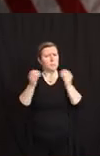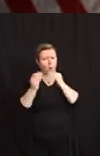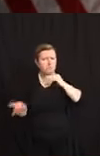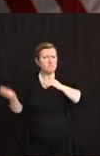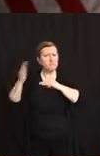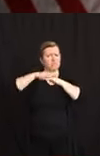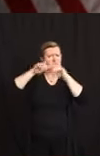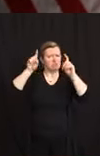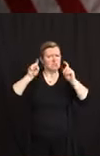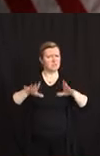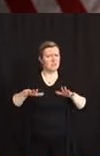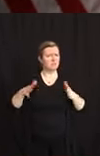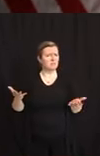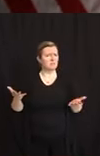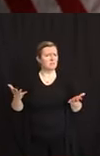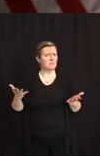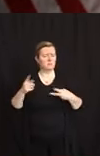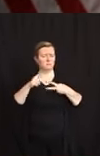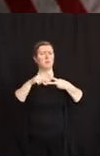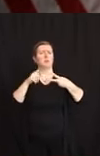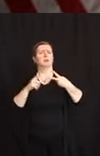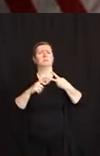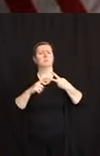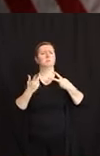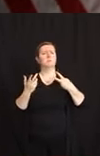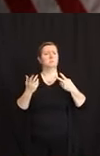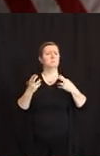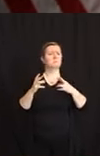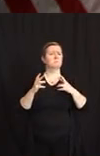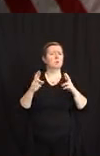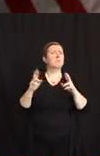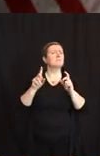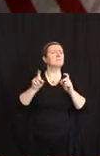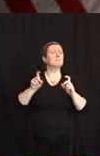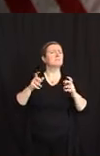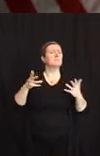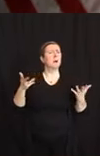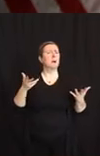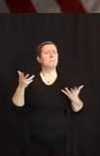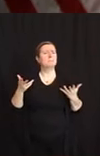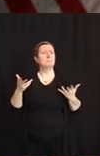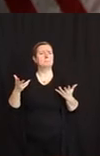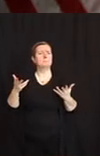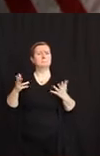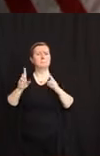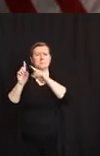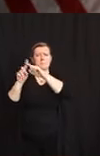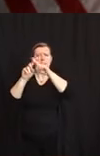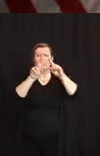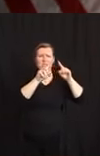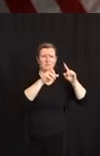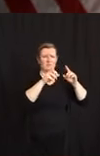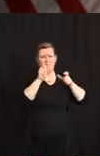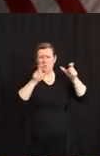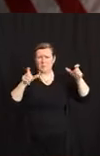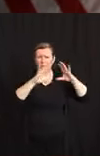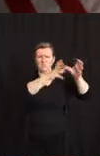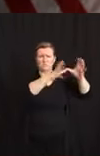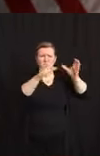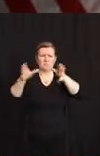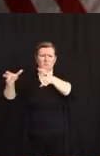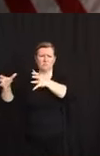the rollout on testing of vulnerable populations, what that looks like, and your partnership with Abbott and Rutgers? What